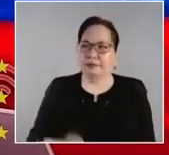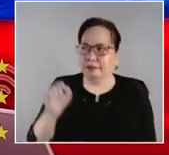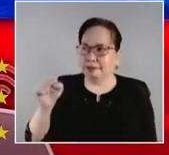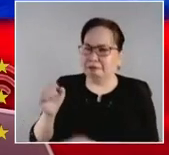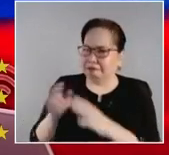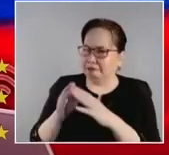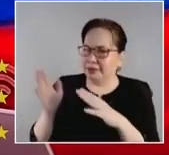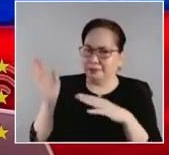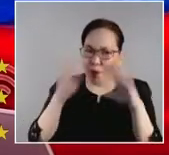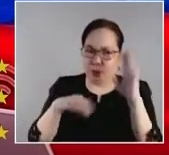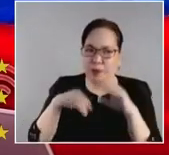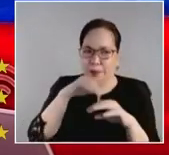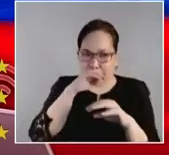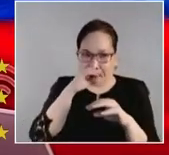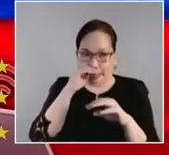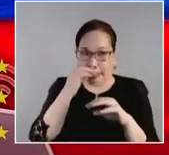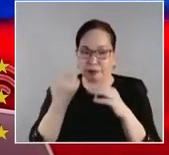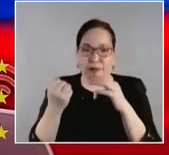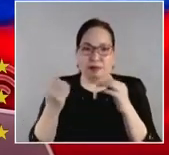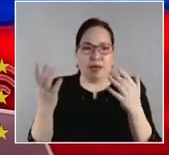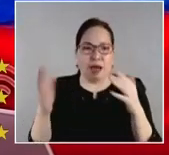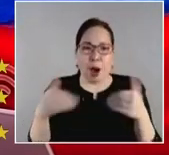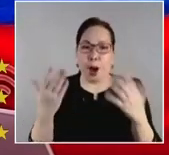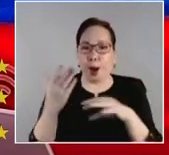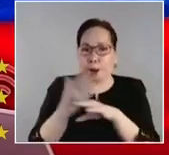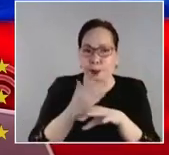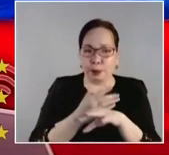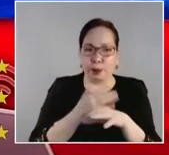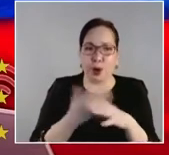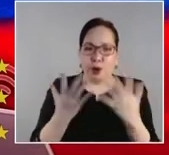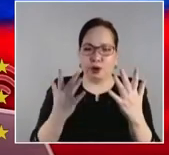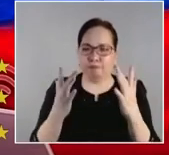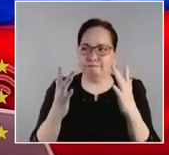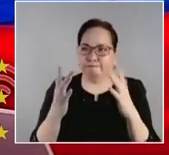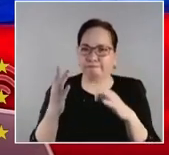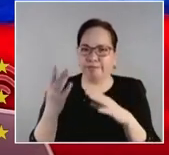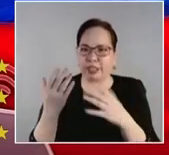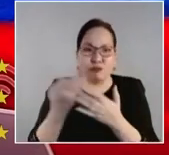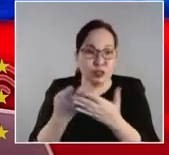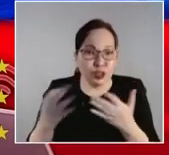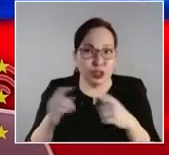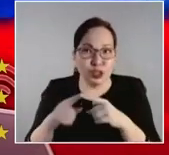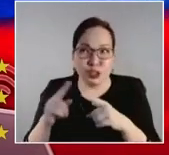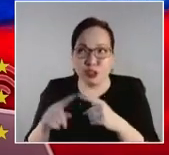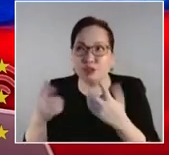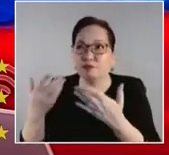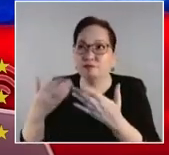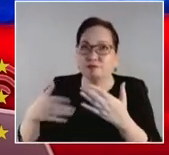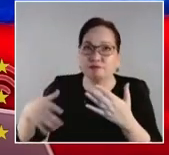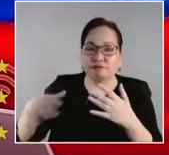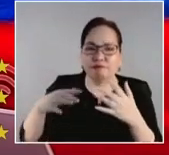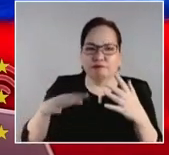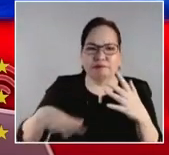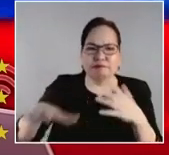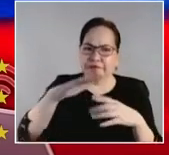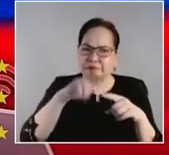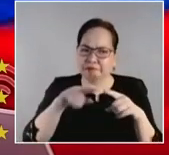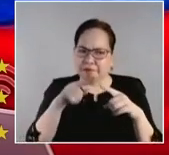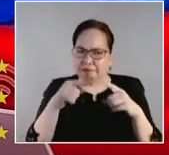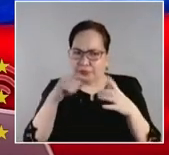po ng improvement ng ating online facilities, it will take years, no? Pero there are certain